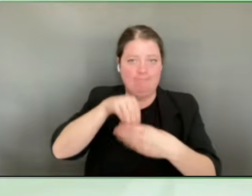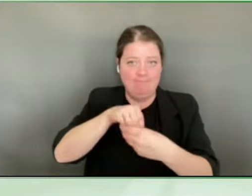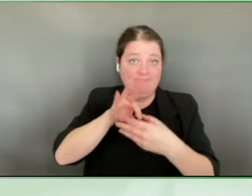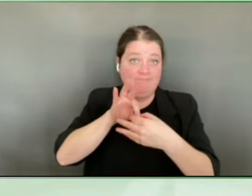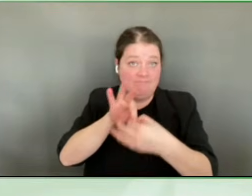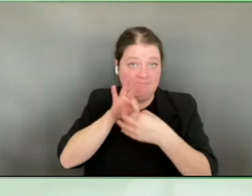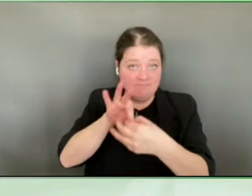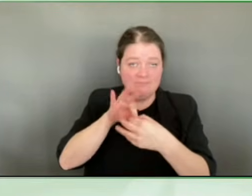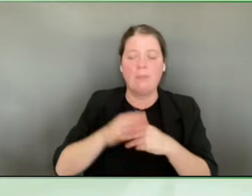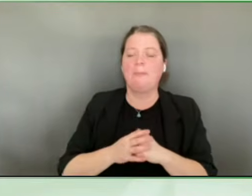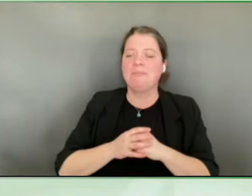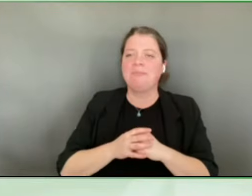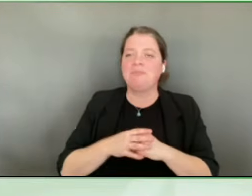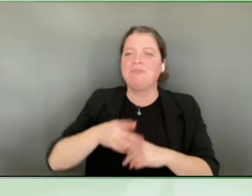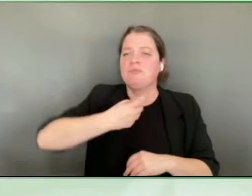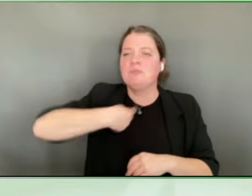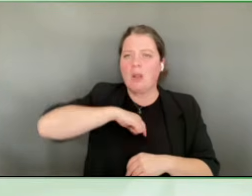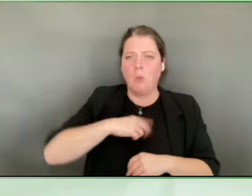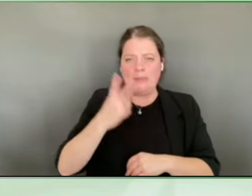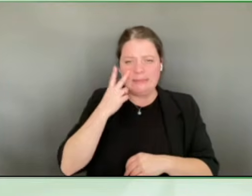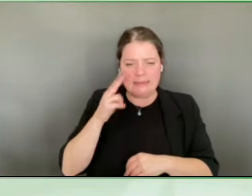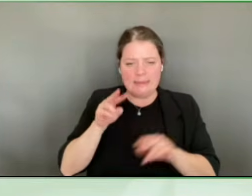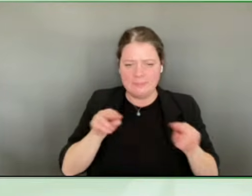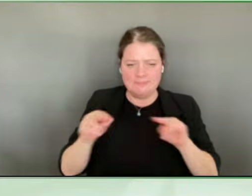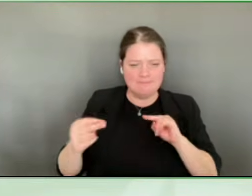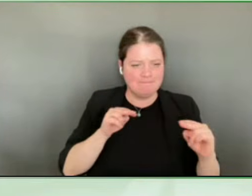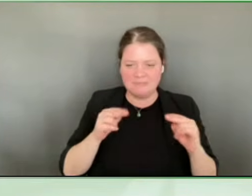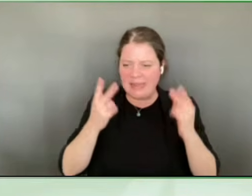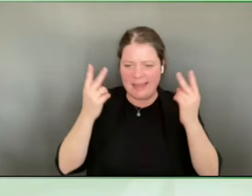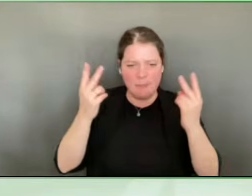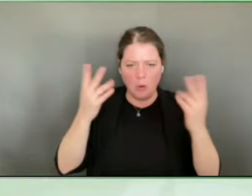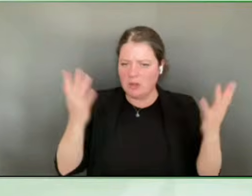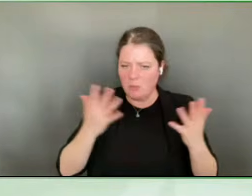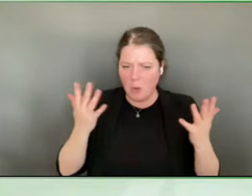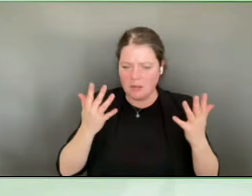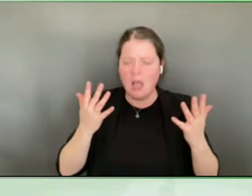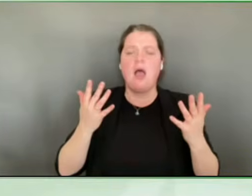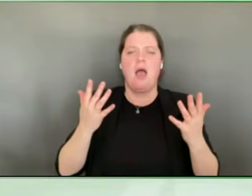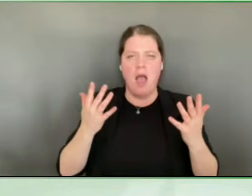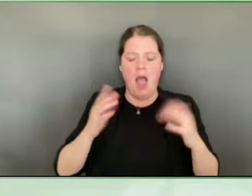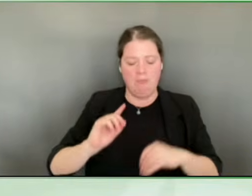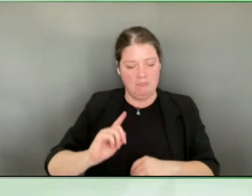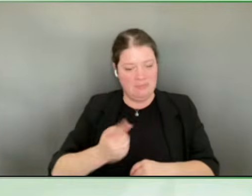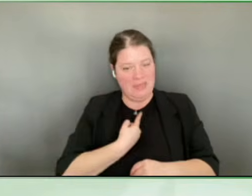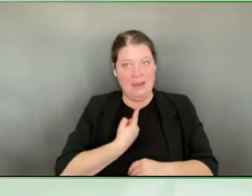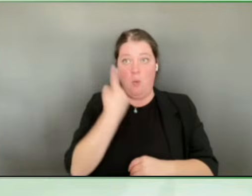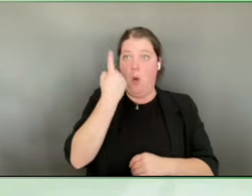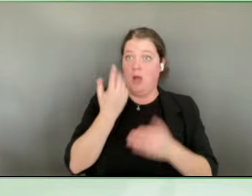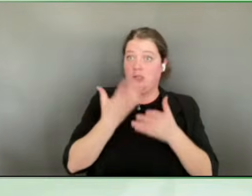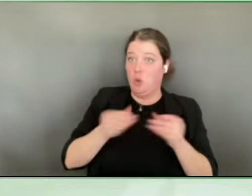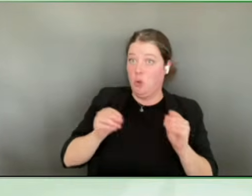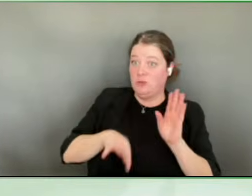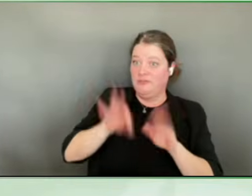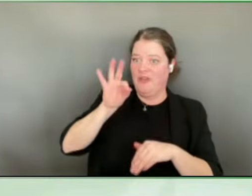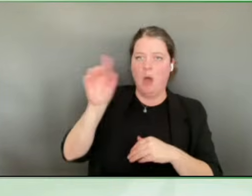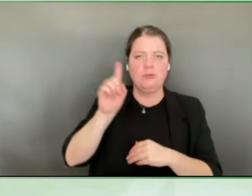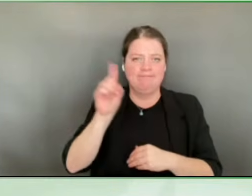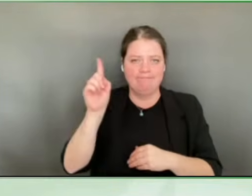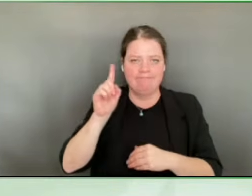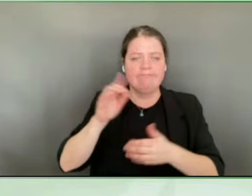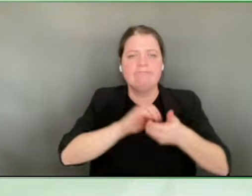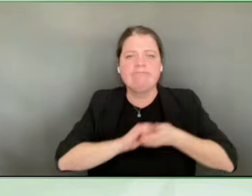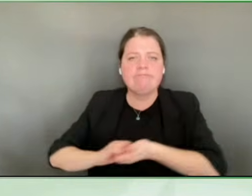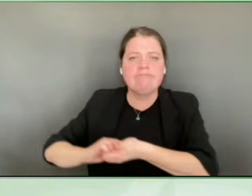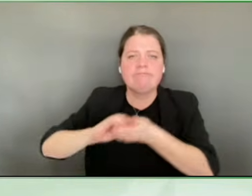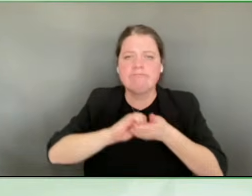gathered was do it together. Come up with solutions together, have the experts involved and having